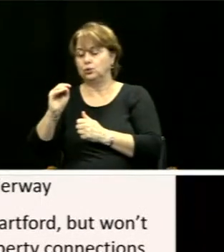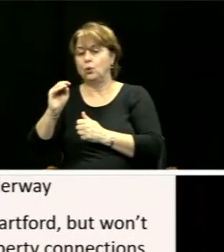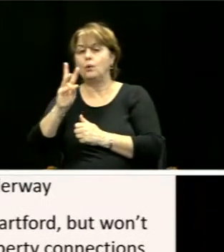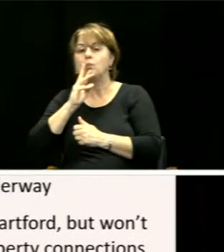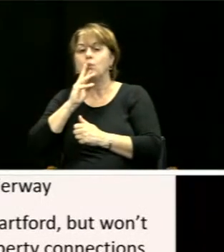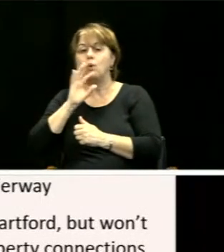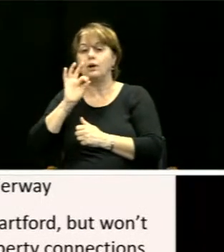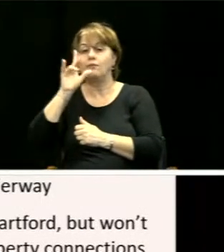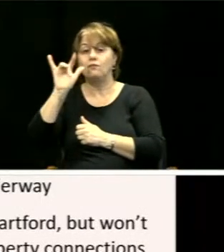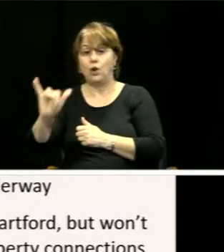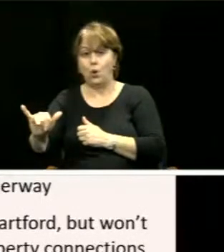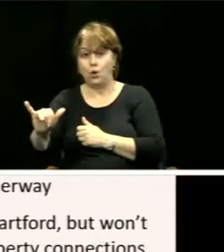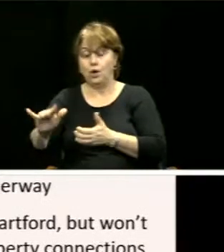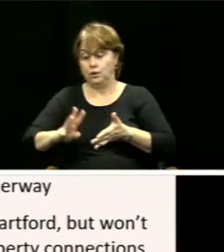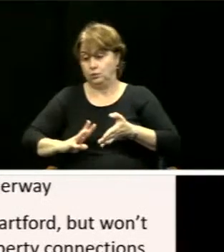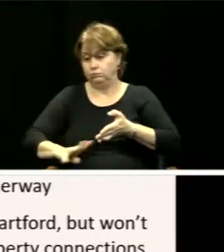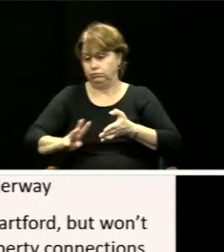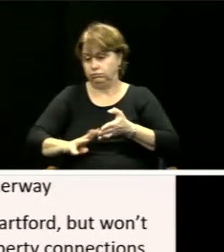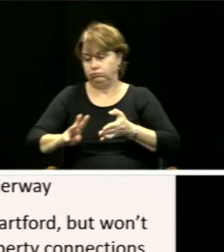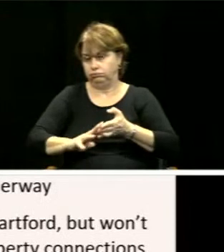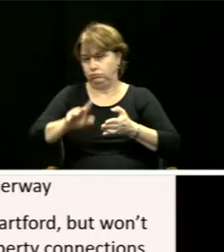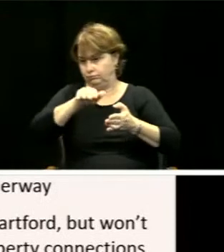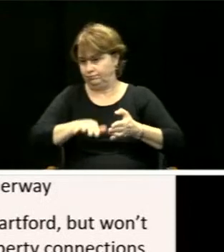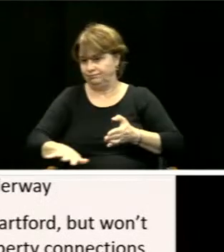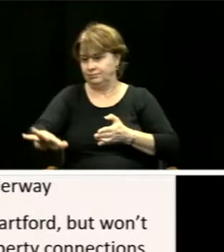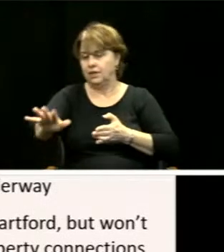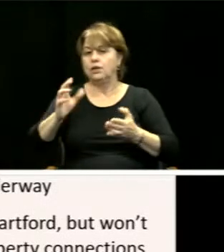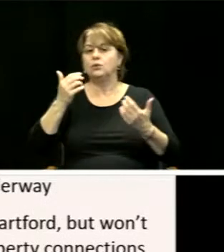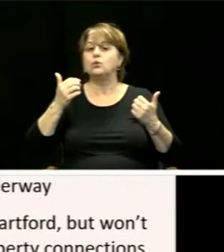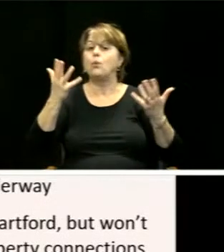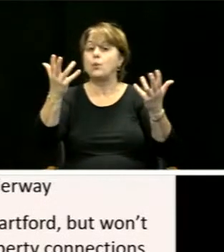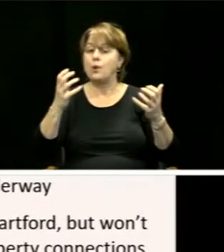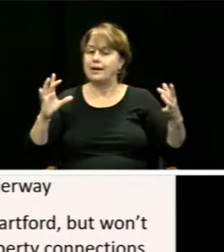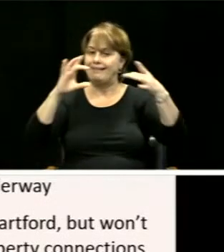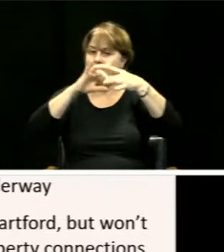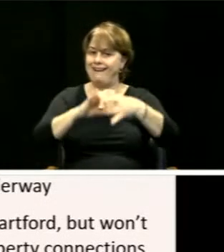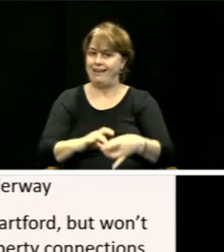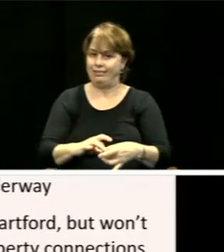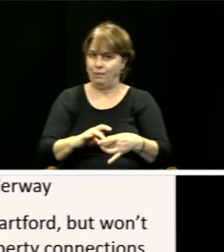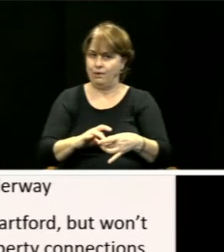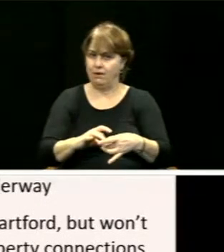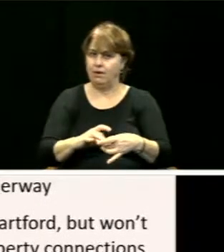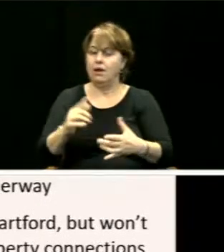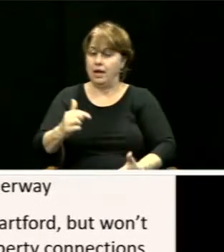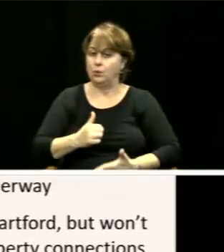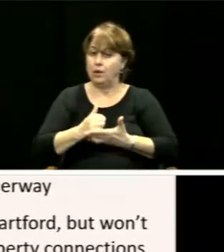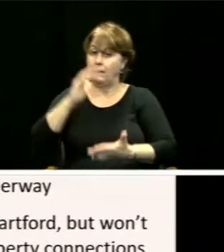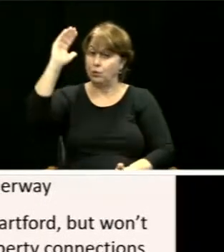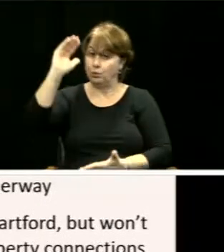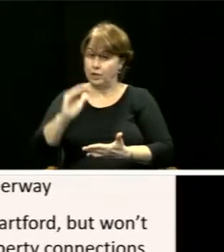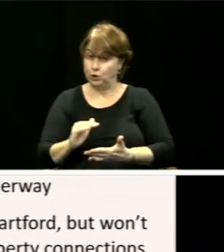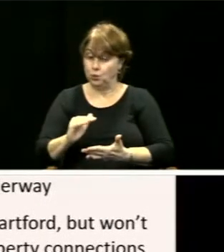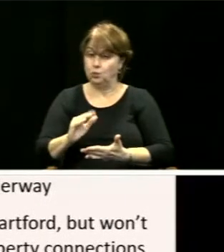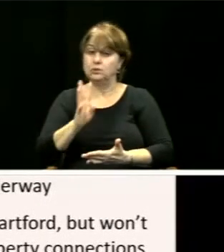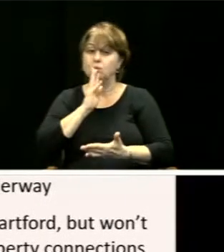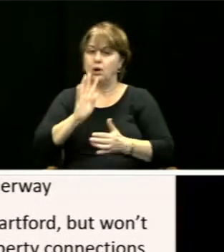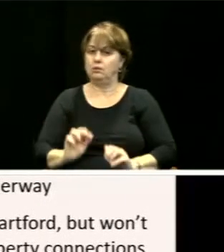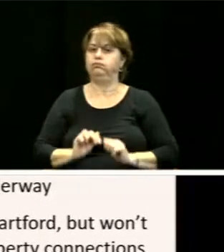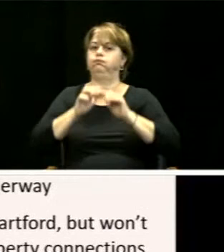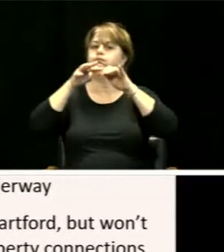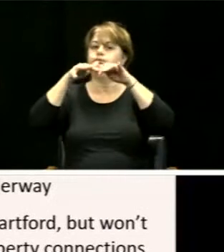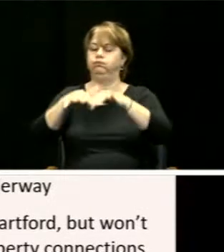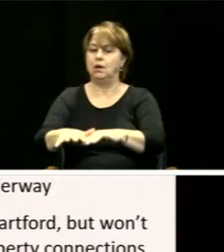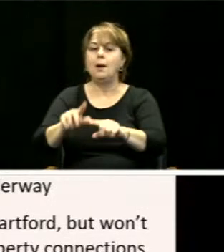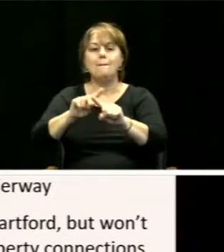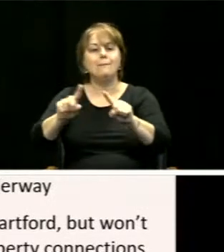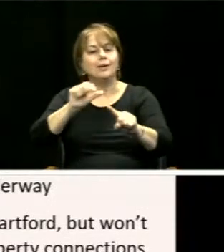actually discharges to receiving water bodies. So we're looking to connect those up. It will help reduce surcharging in West Hartford, but it will